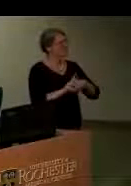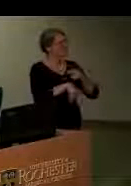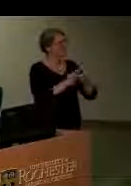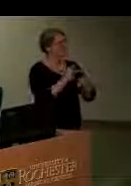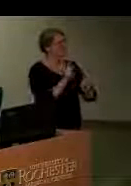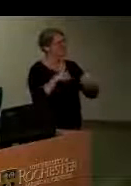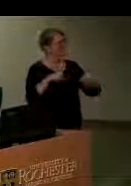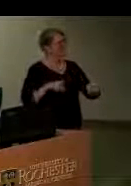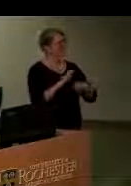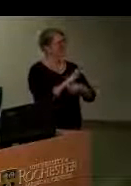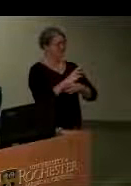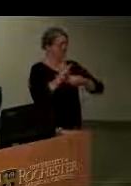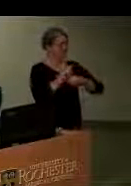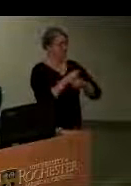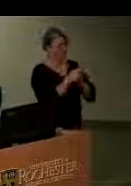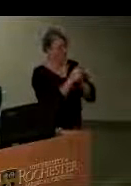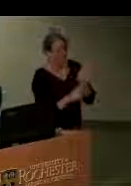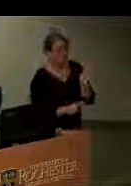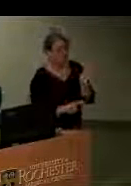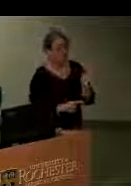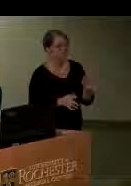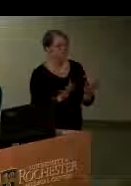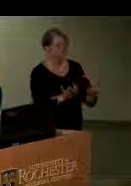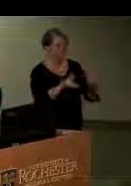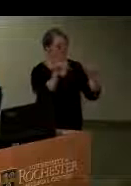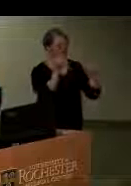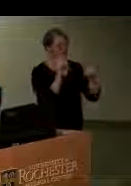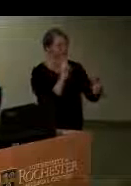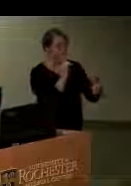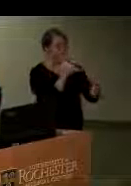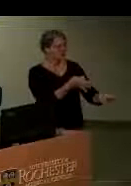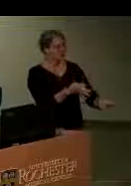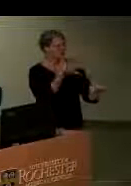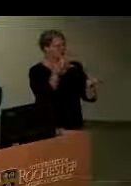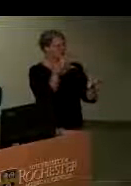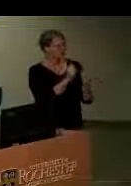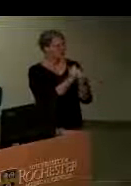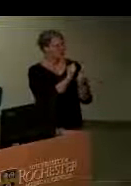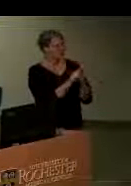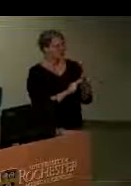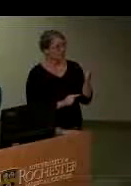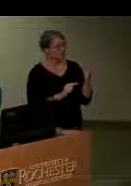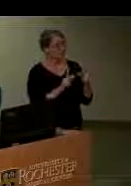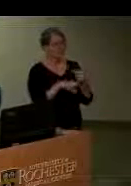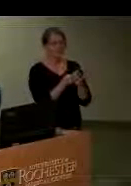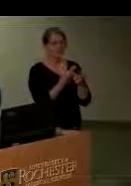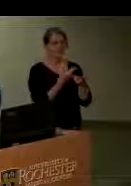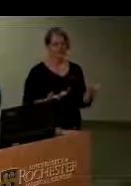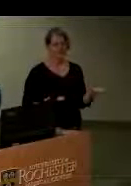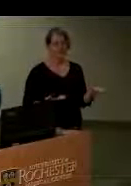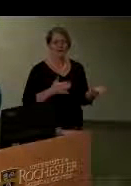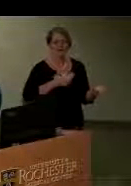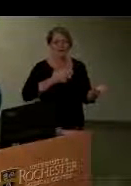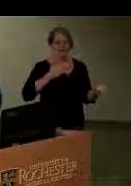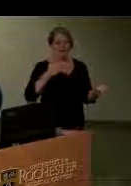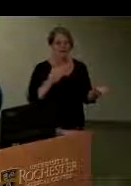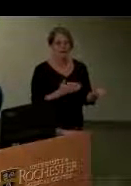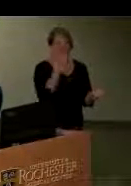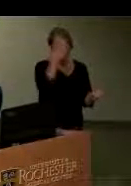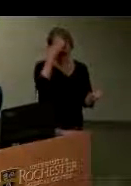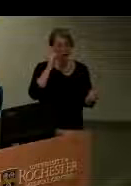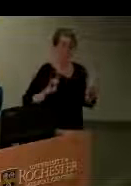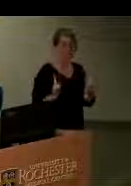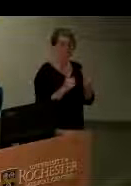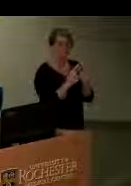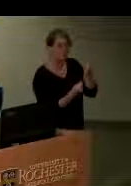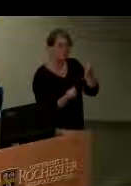residency produced. People who could be experts in all kinds of things, but never ever forgot first and